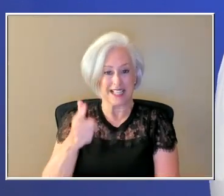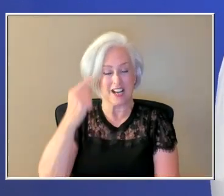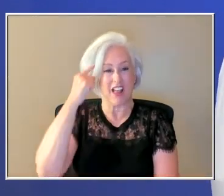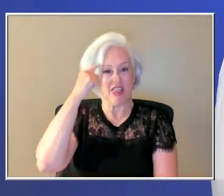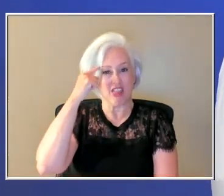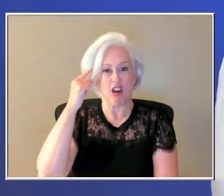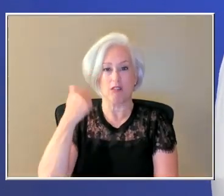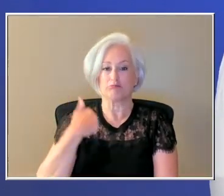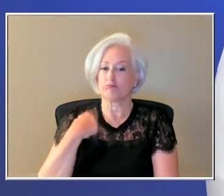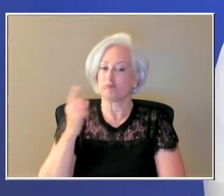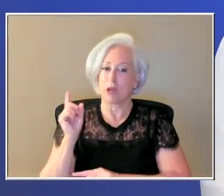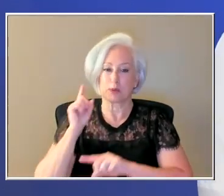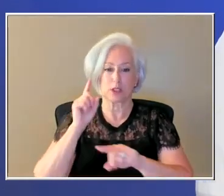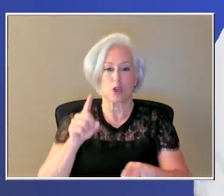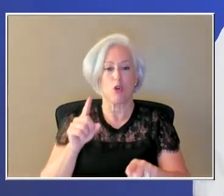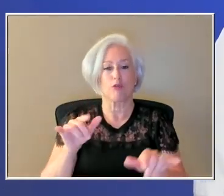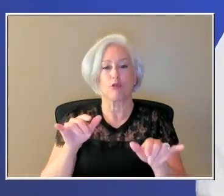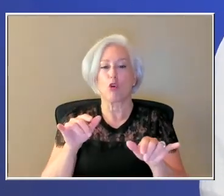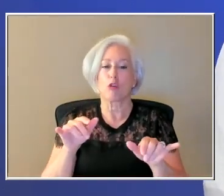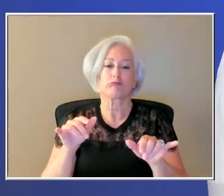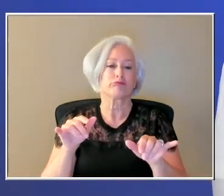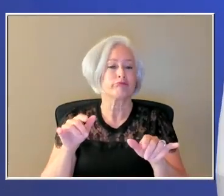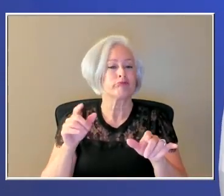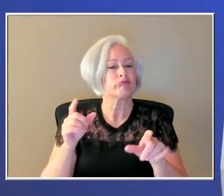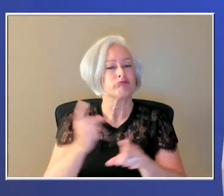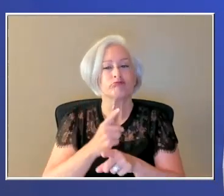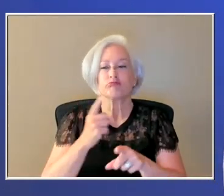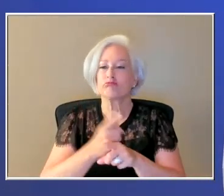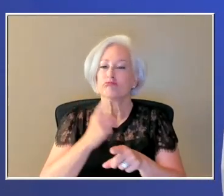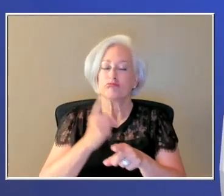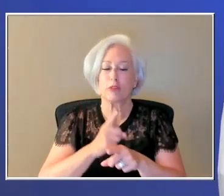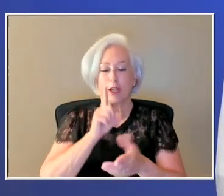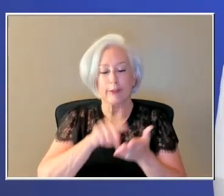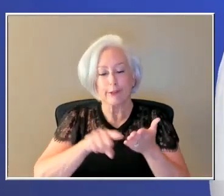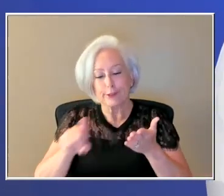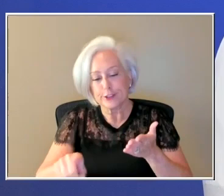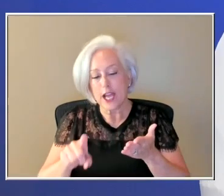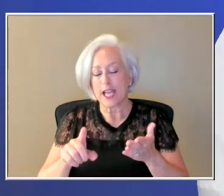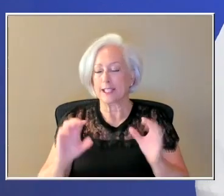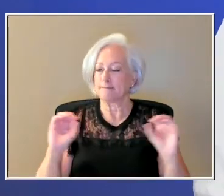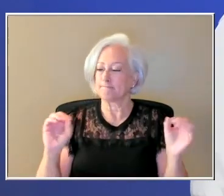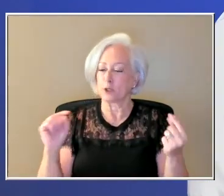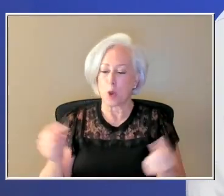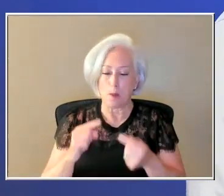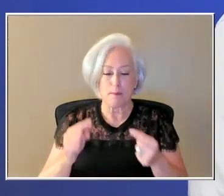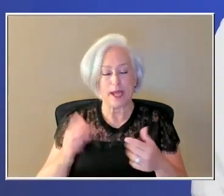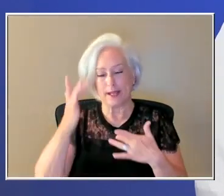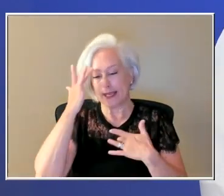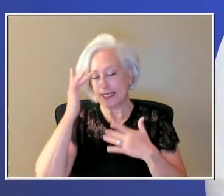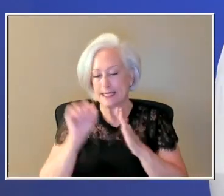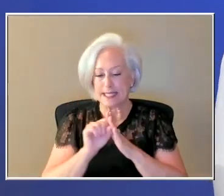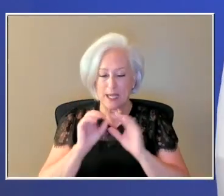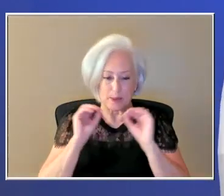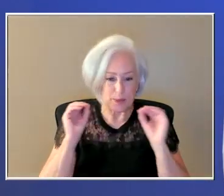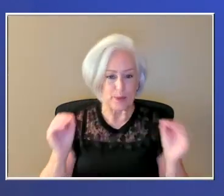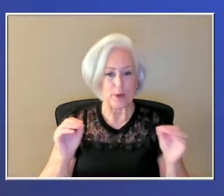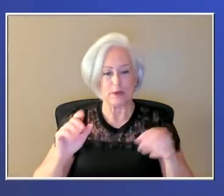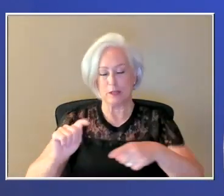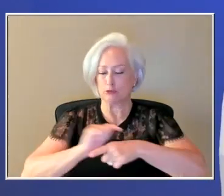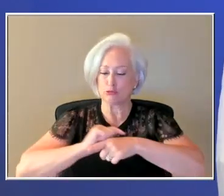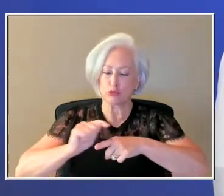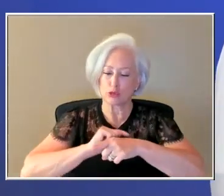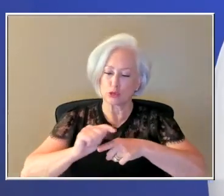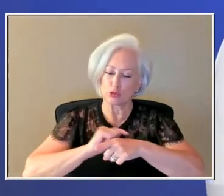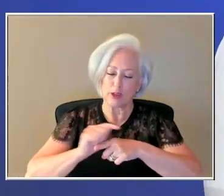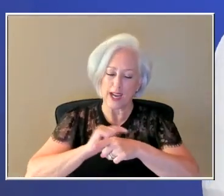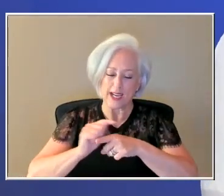for a routine check, and wasn't having any pain, no signs and symptoms, nothing. Back to training heavy, back to living